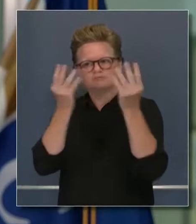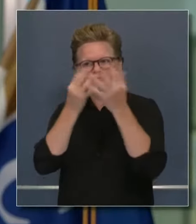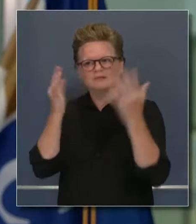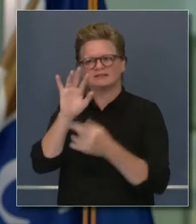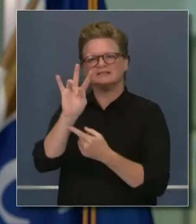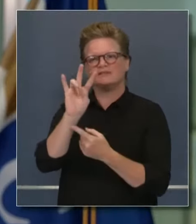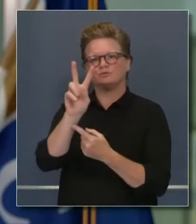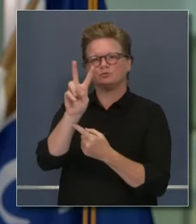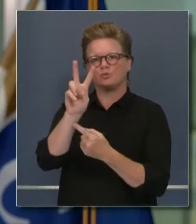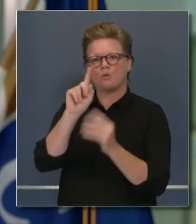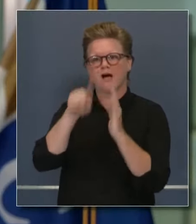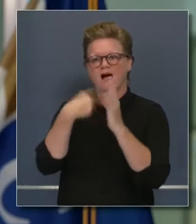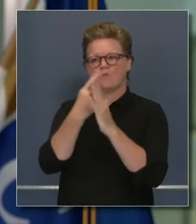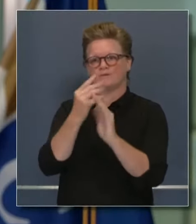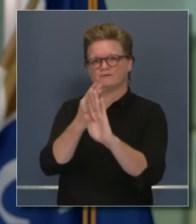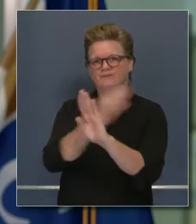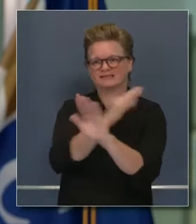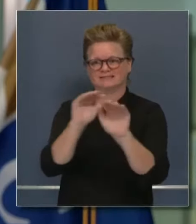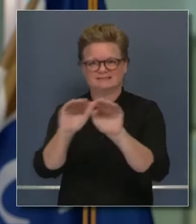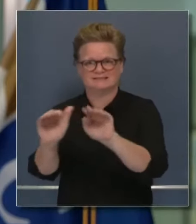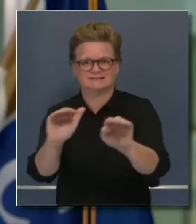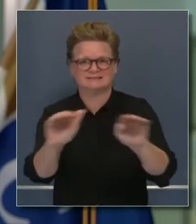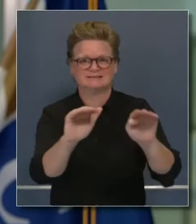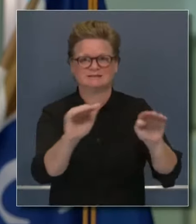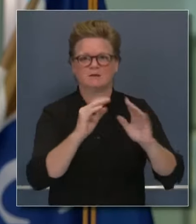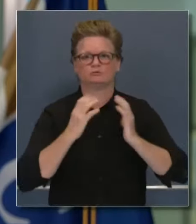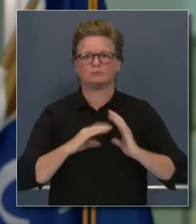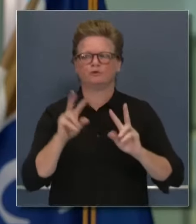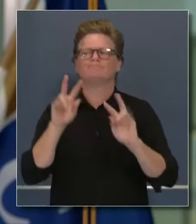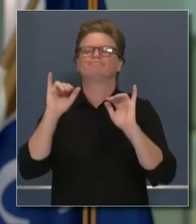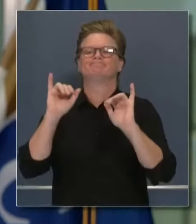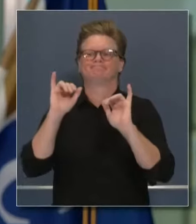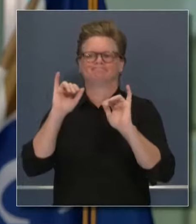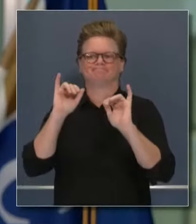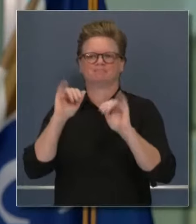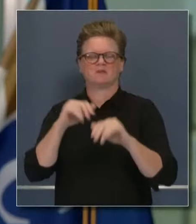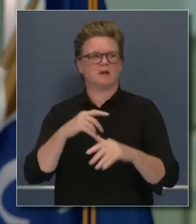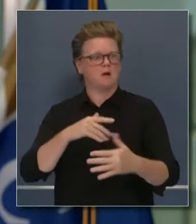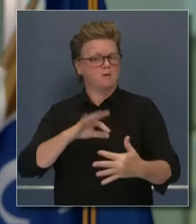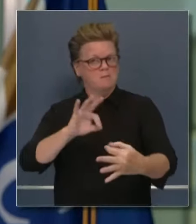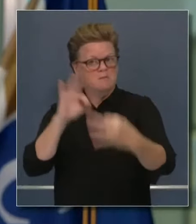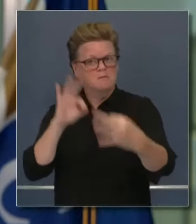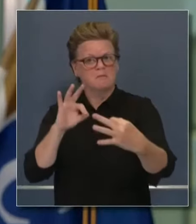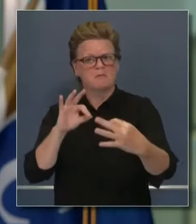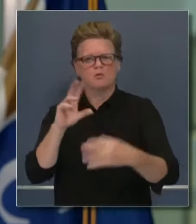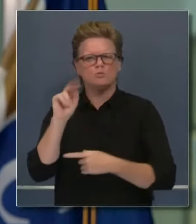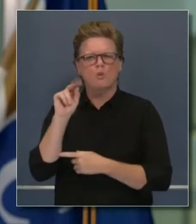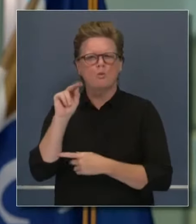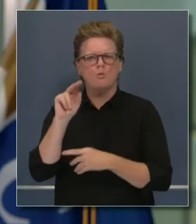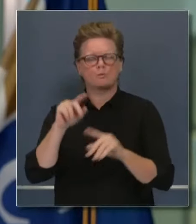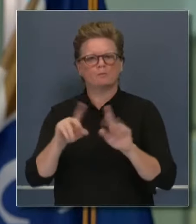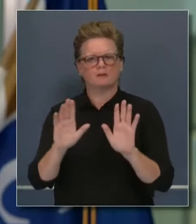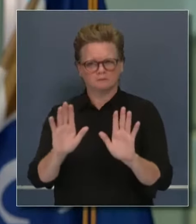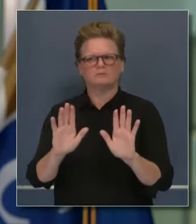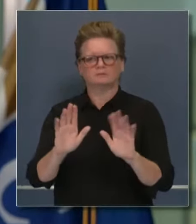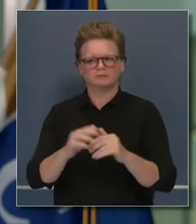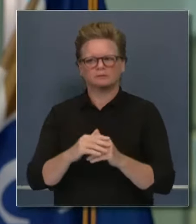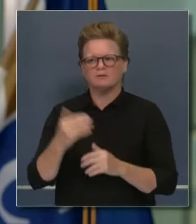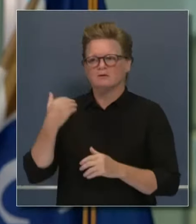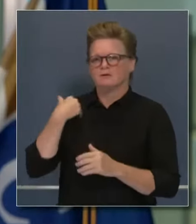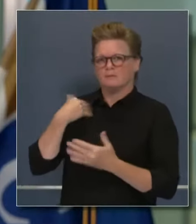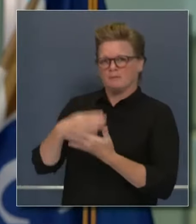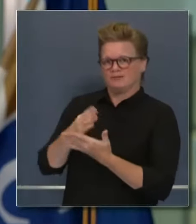Not yet, but it has improved. Accordingly, it's the second year we've been able to set aside money in our budget to improve